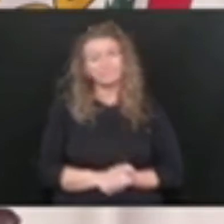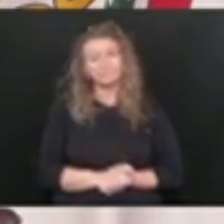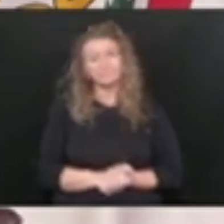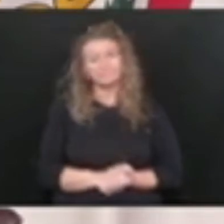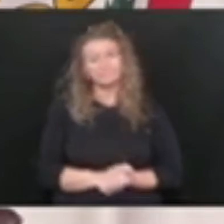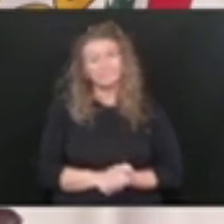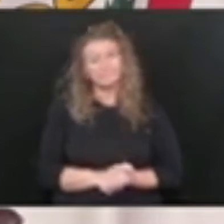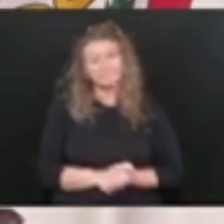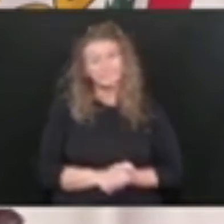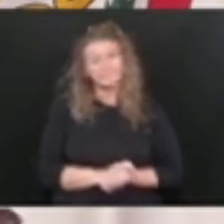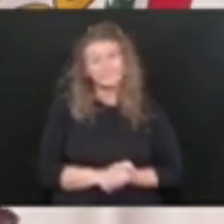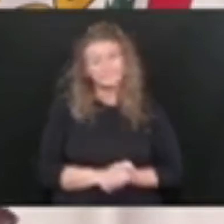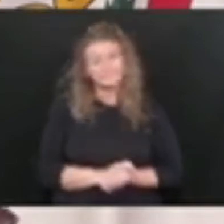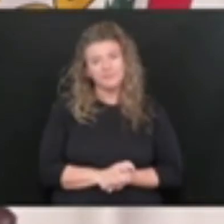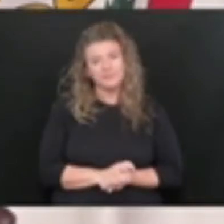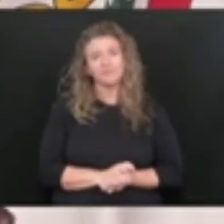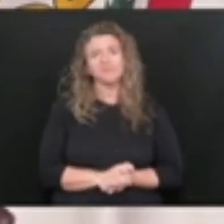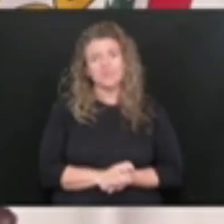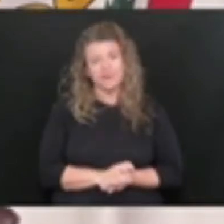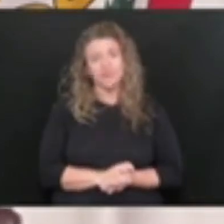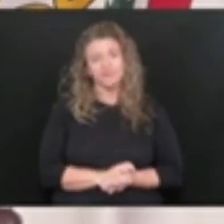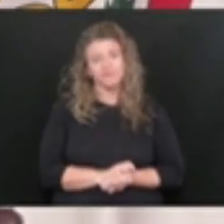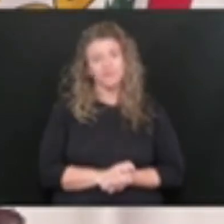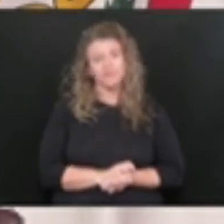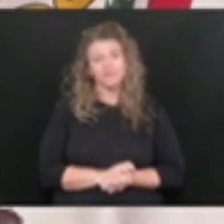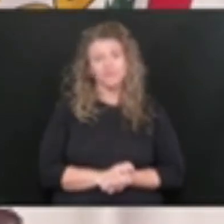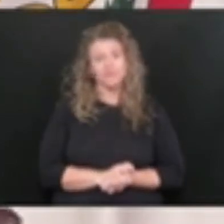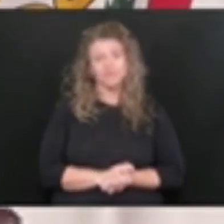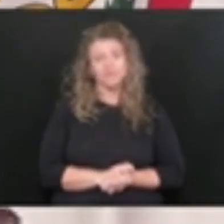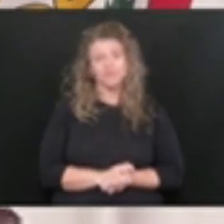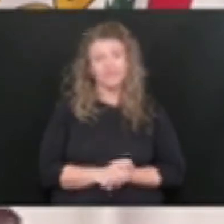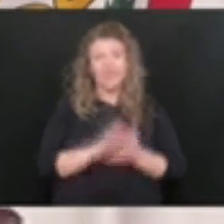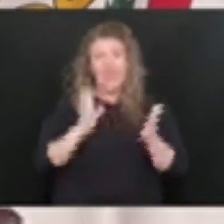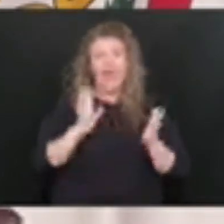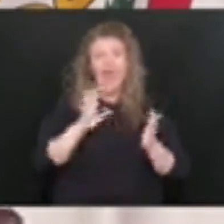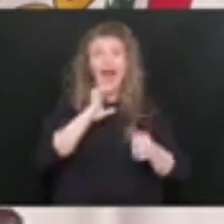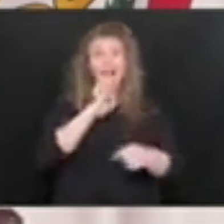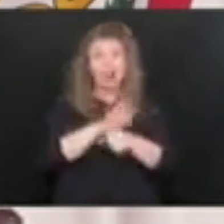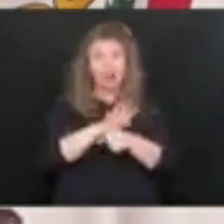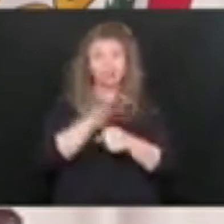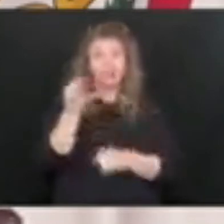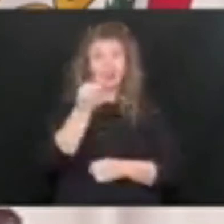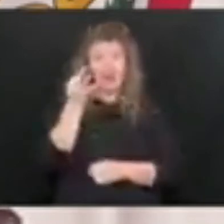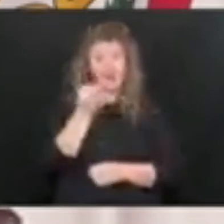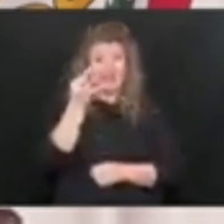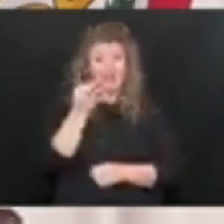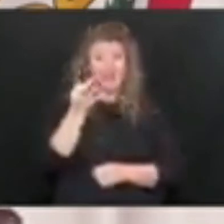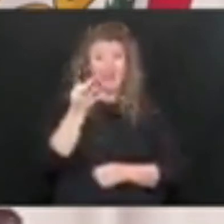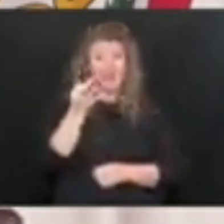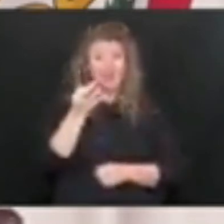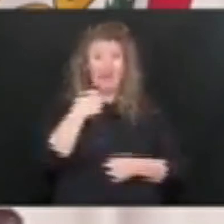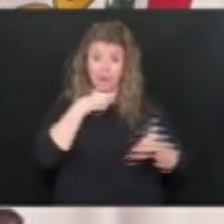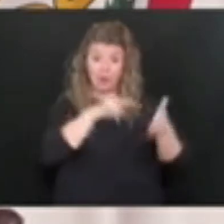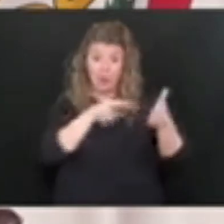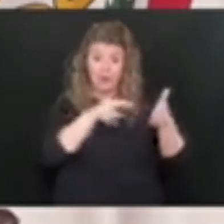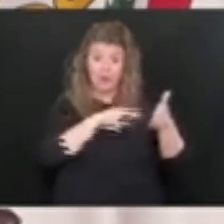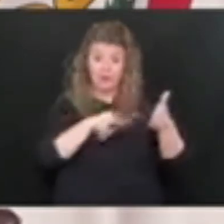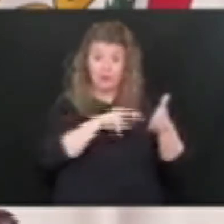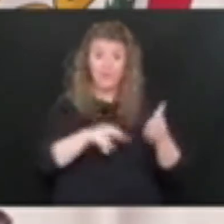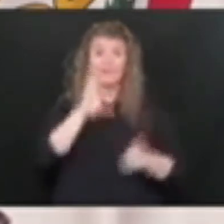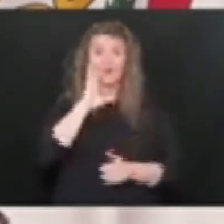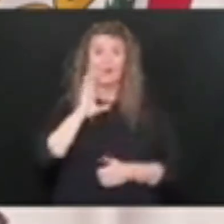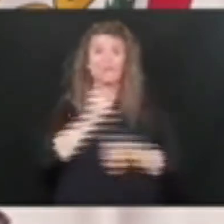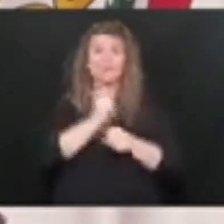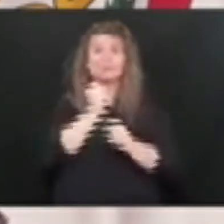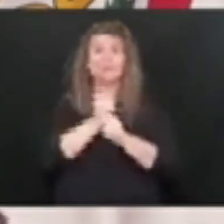Okay. I asked you, I gave you the promise on Friday. I'm going to have to read this to you, that we would be making